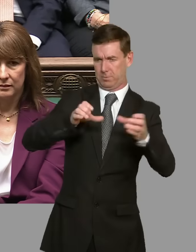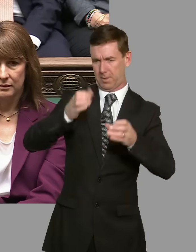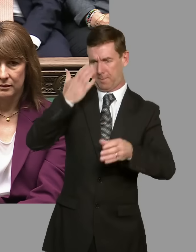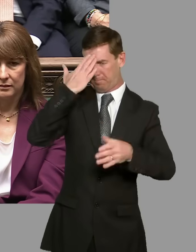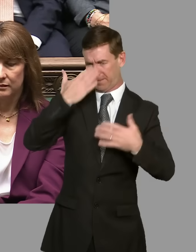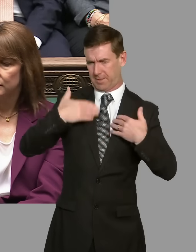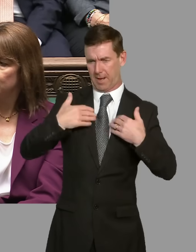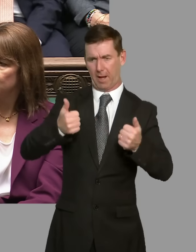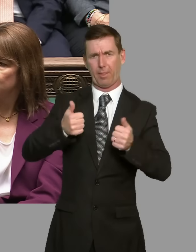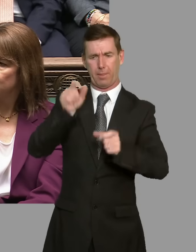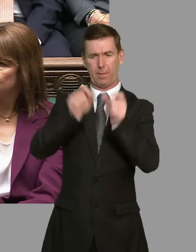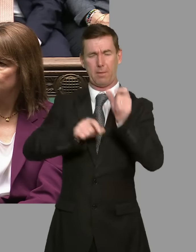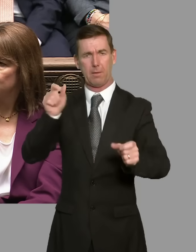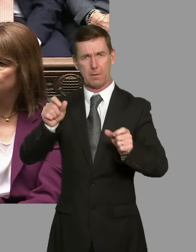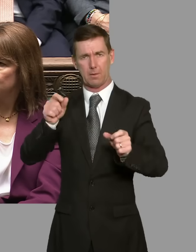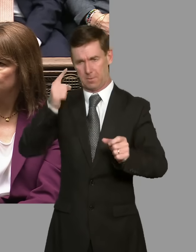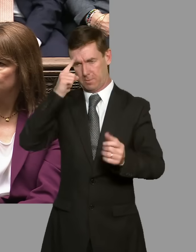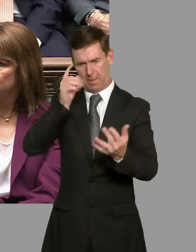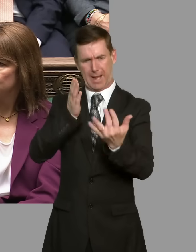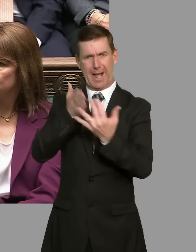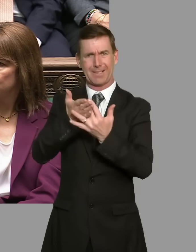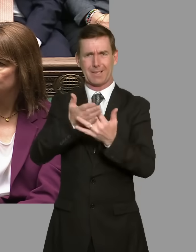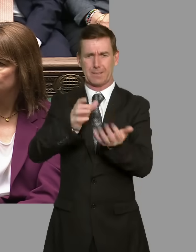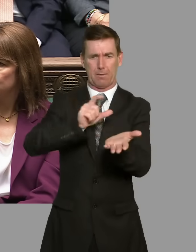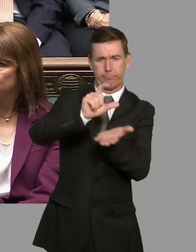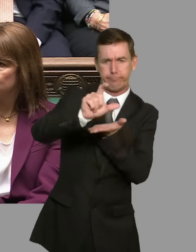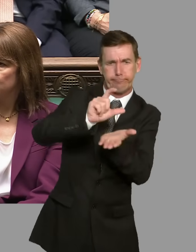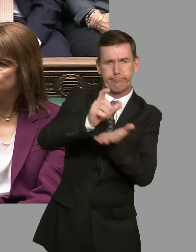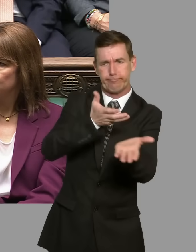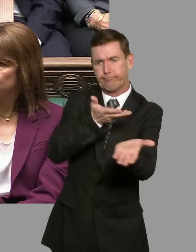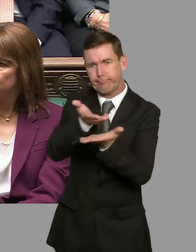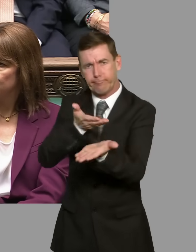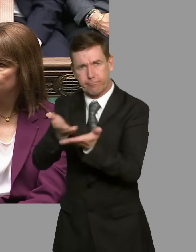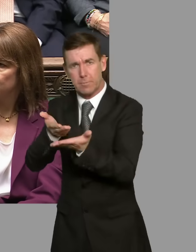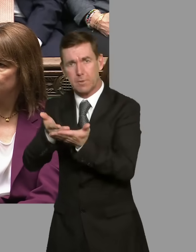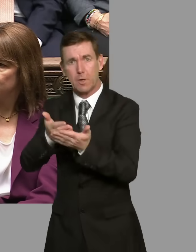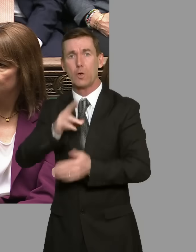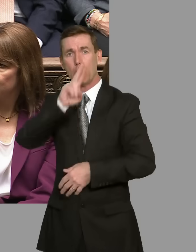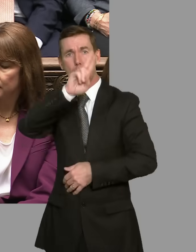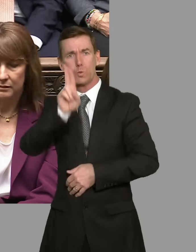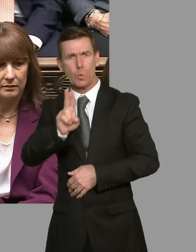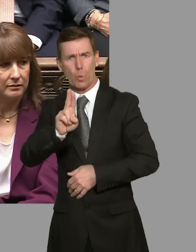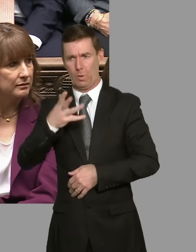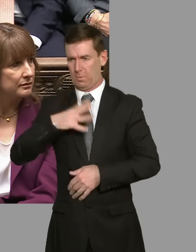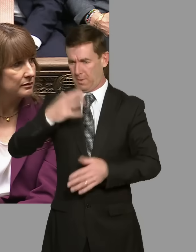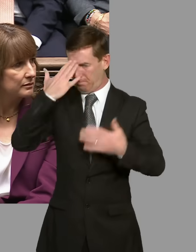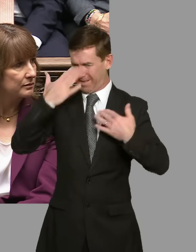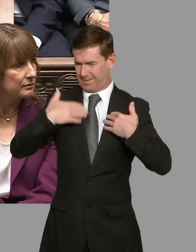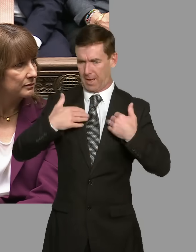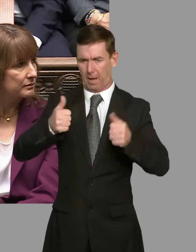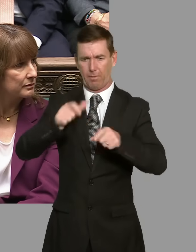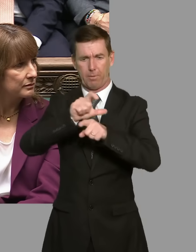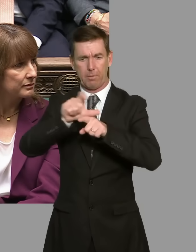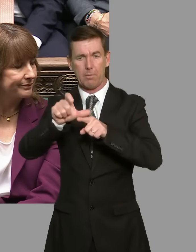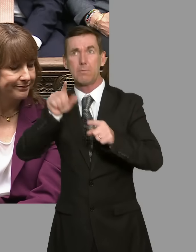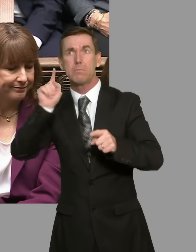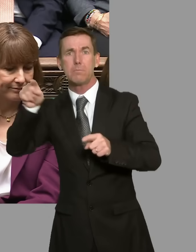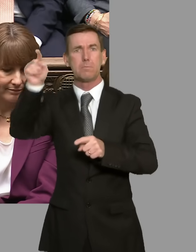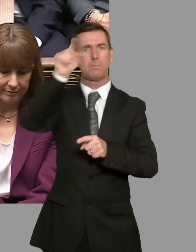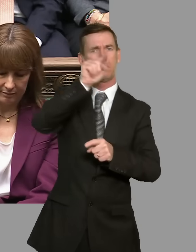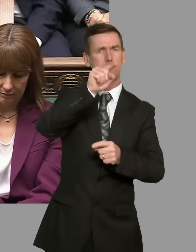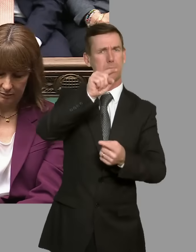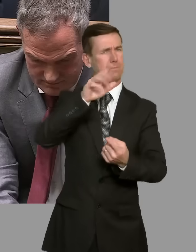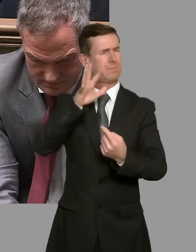health support teams in schools. It is vital that we raise awareness and increase the support available, and I can assure her